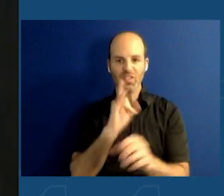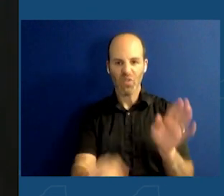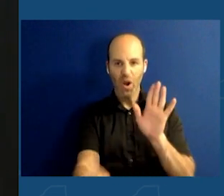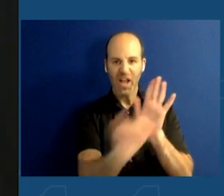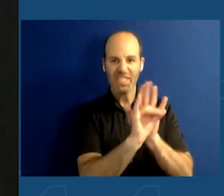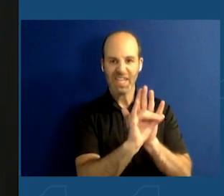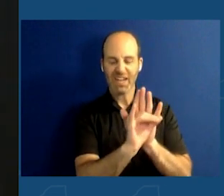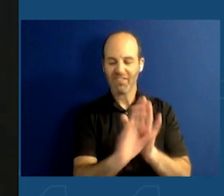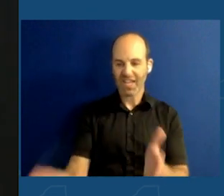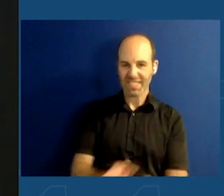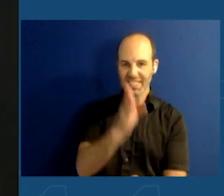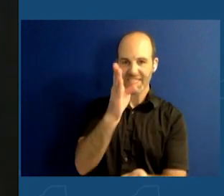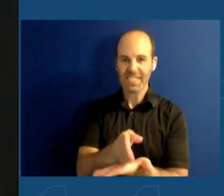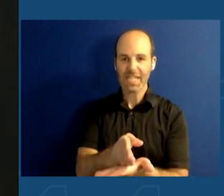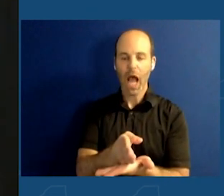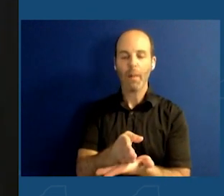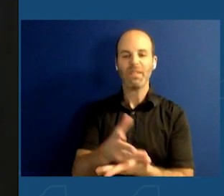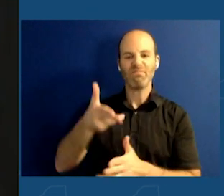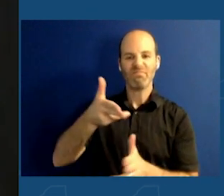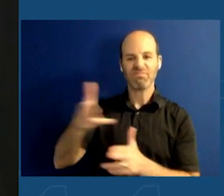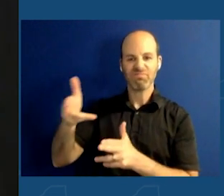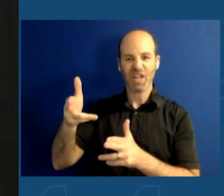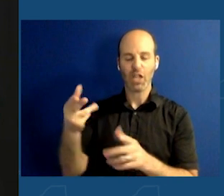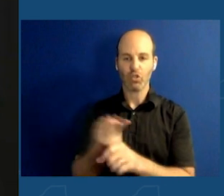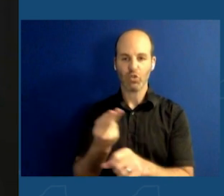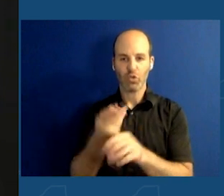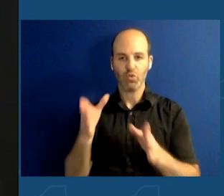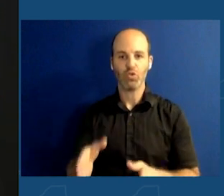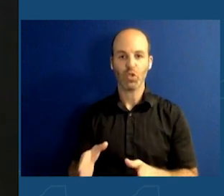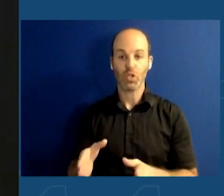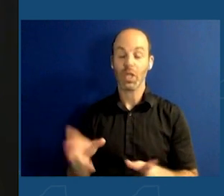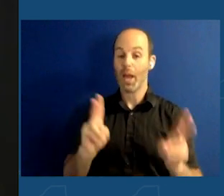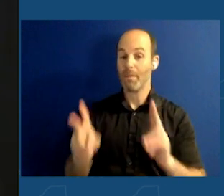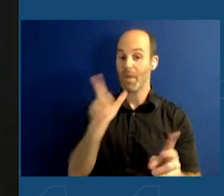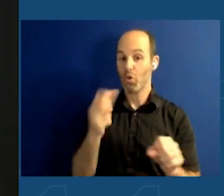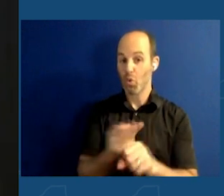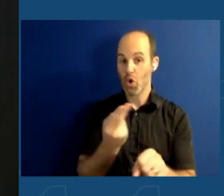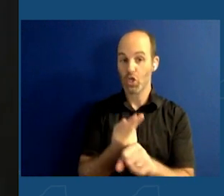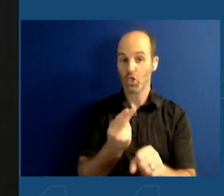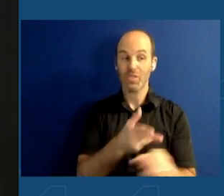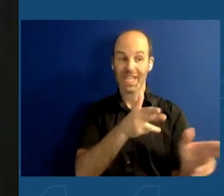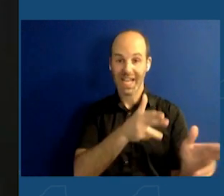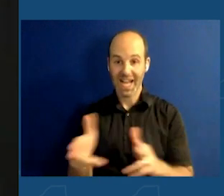stop trigger pullers, people who are using firearms to kill other people.